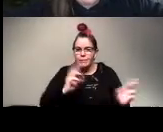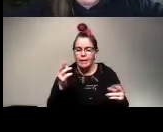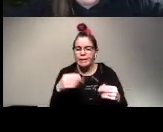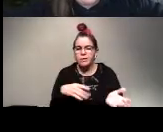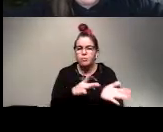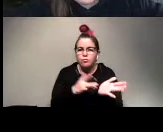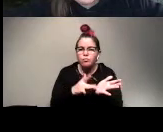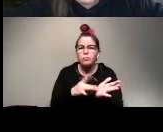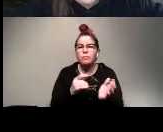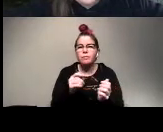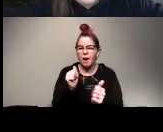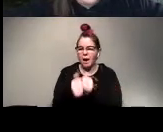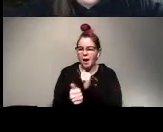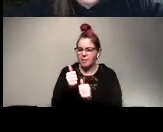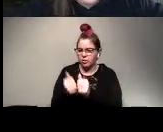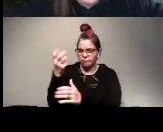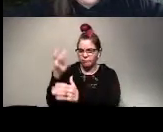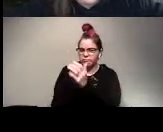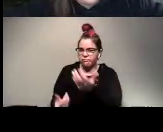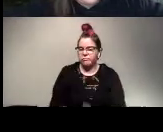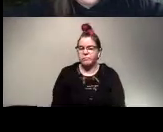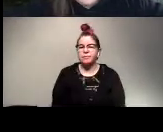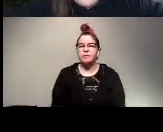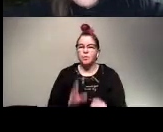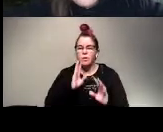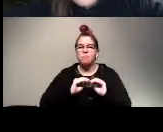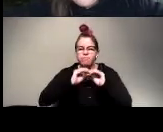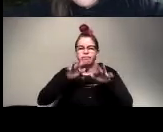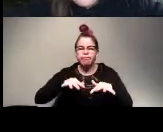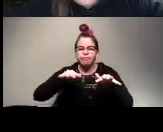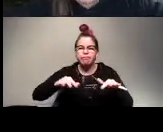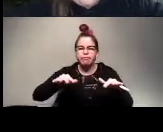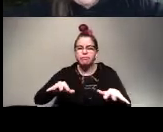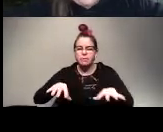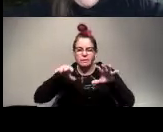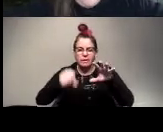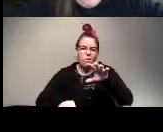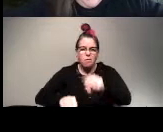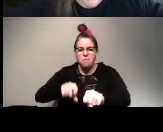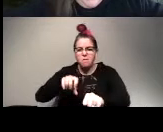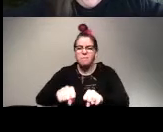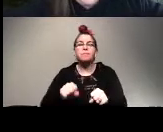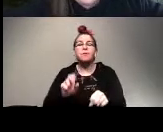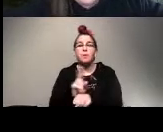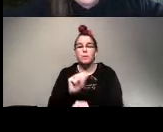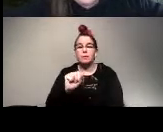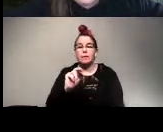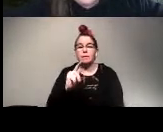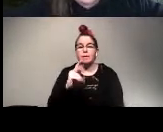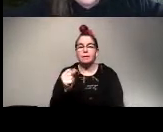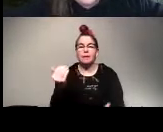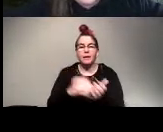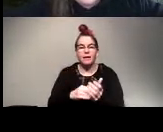its competition's dead. So now it spreads out and takes over. And now if you use antibiotics again, nothing